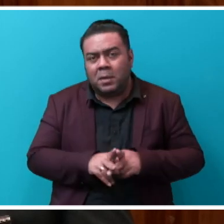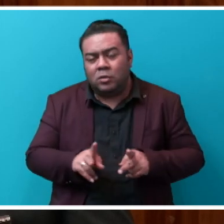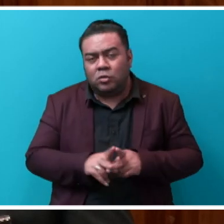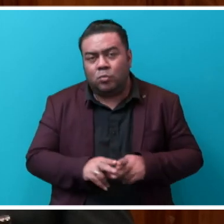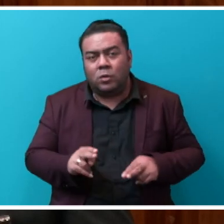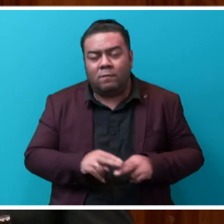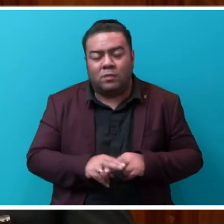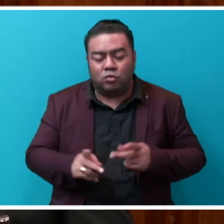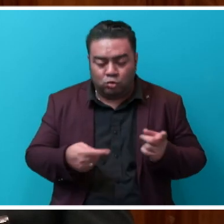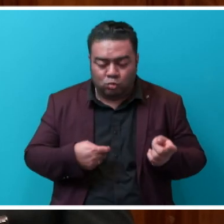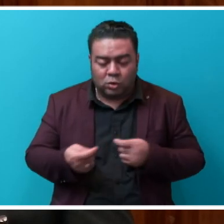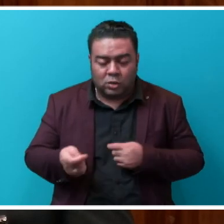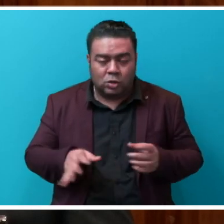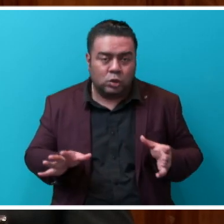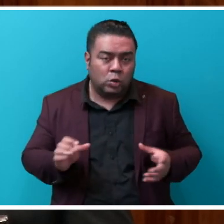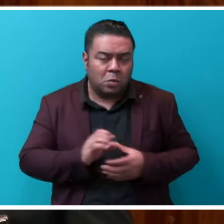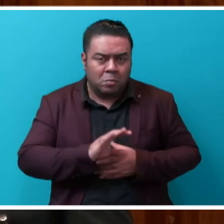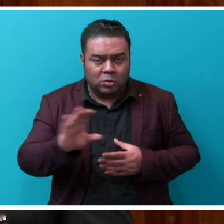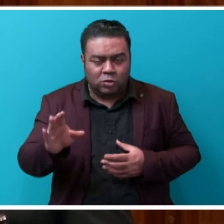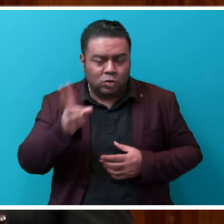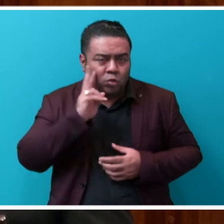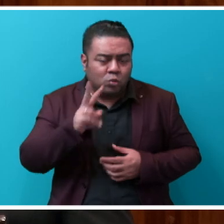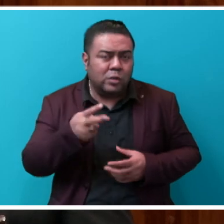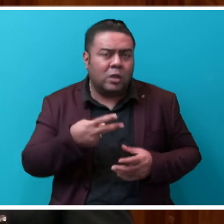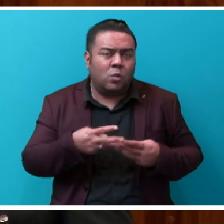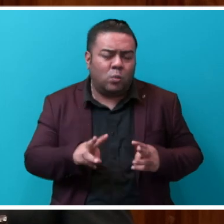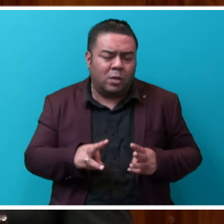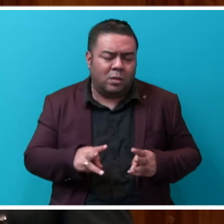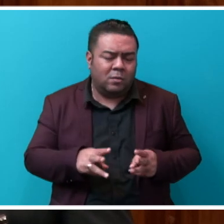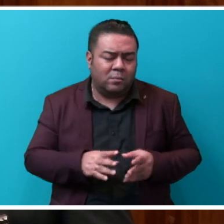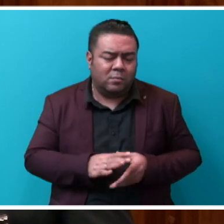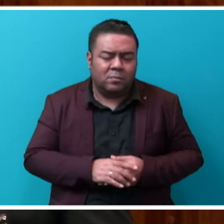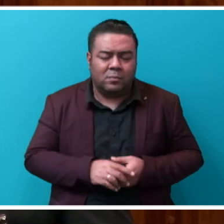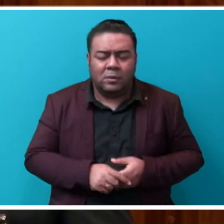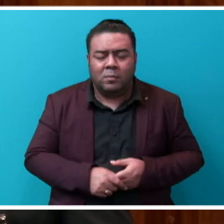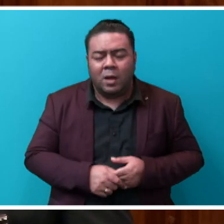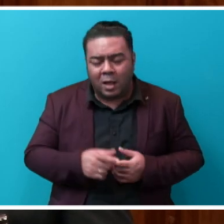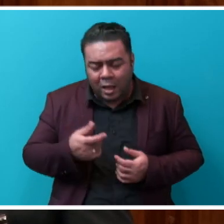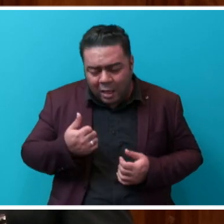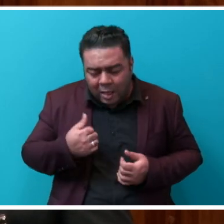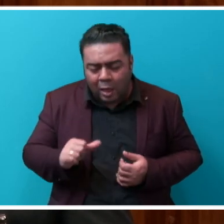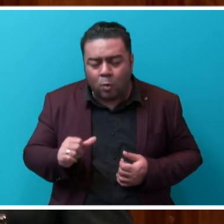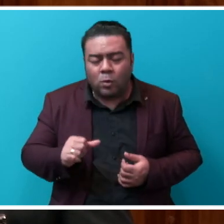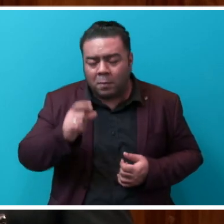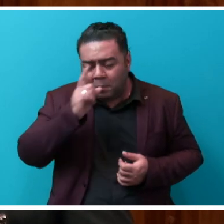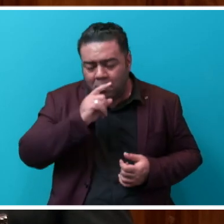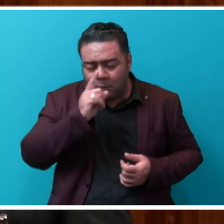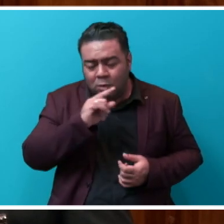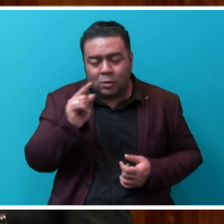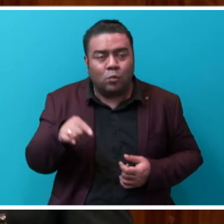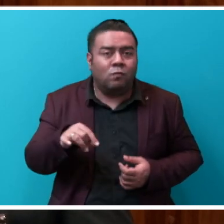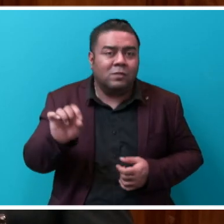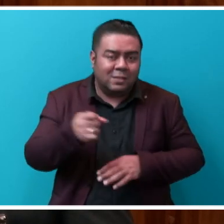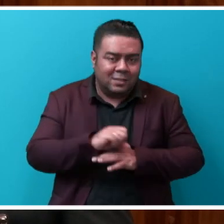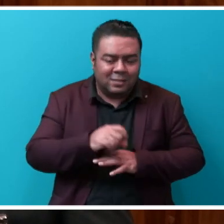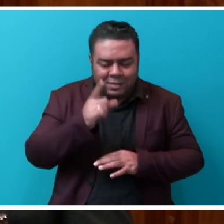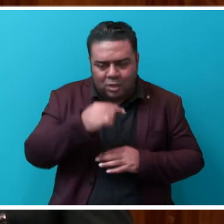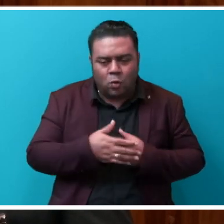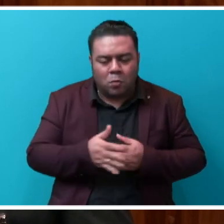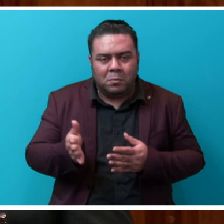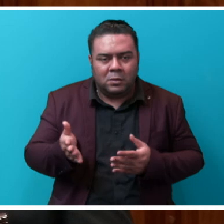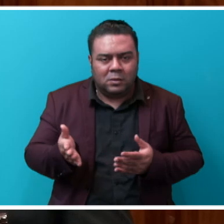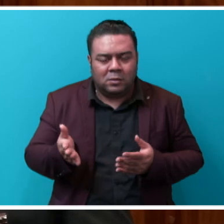Trade Commission, is looking at a way to allowing diaspora members to open bank accounts remotely.